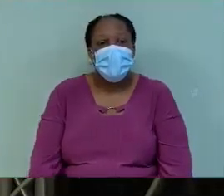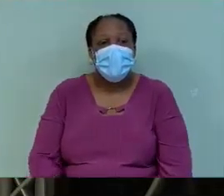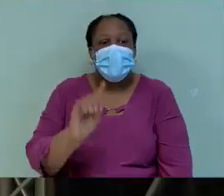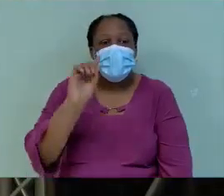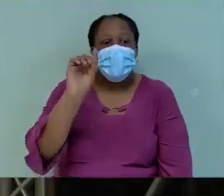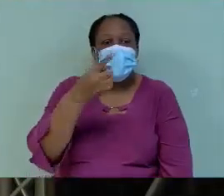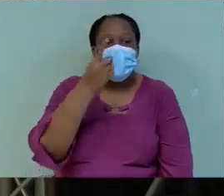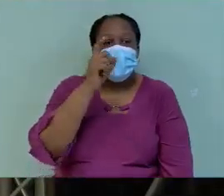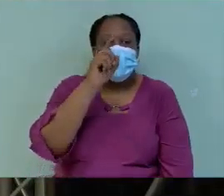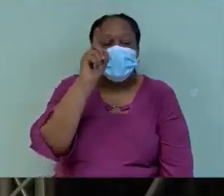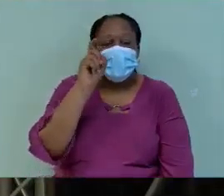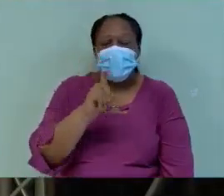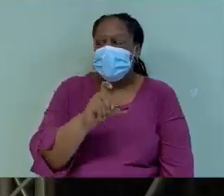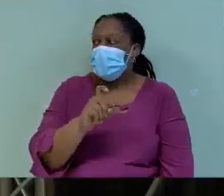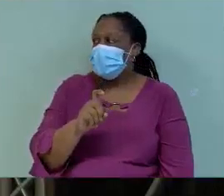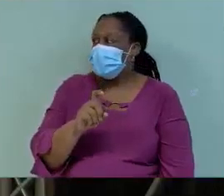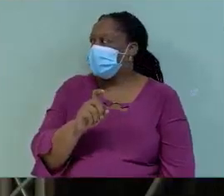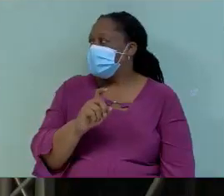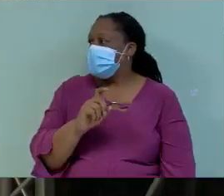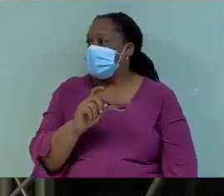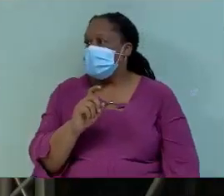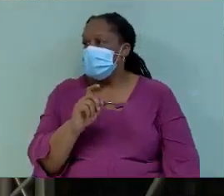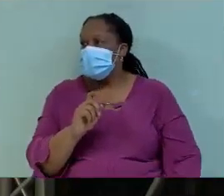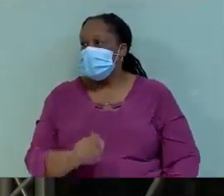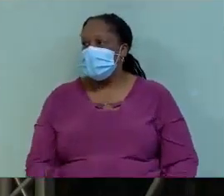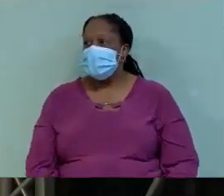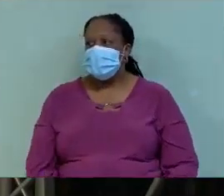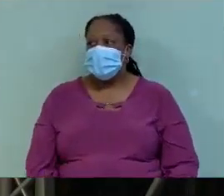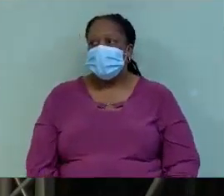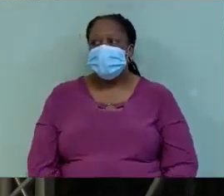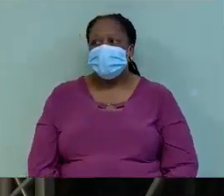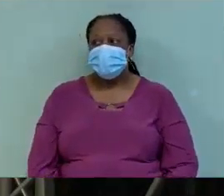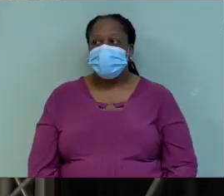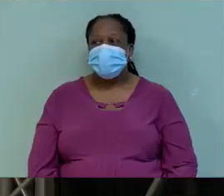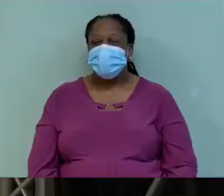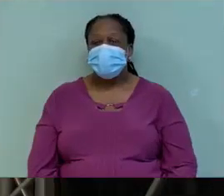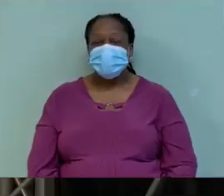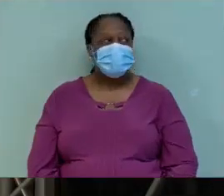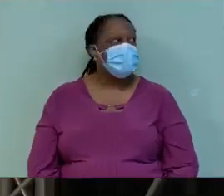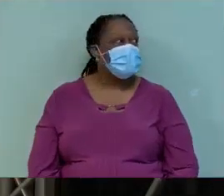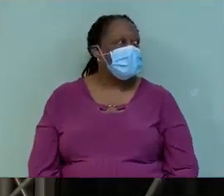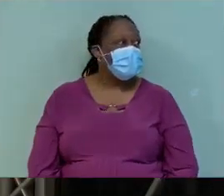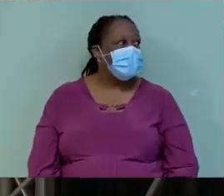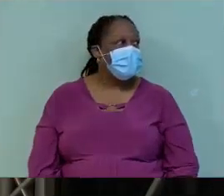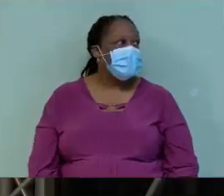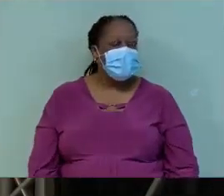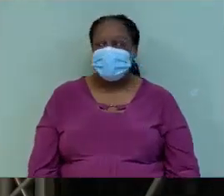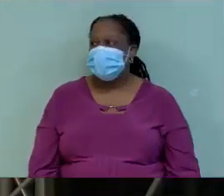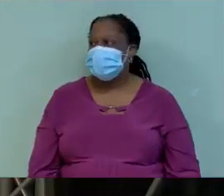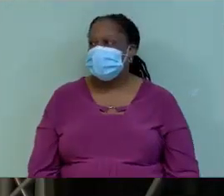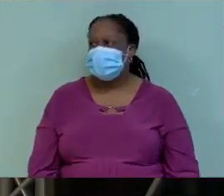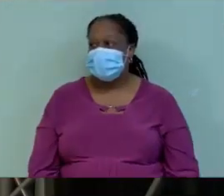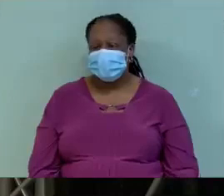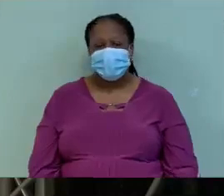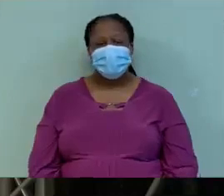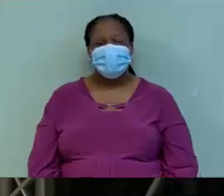question goes to Dr. Wilkinson. He continues to open the batting.